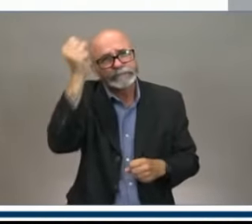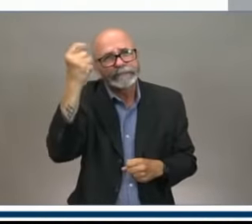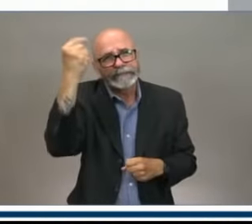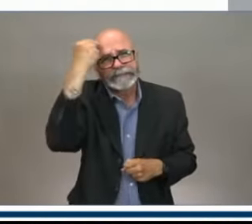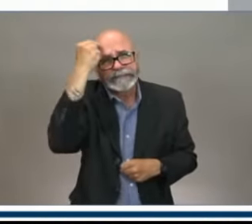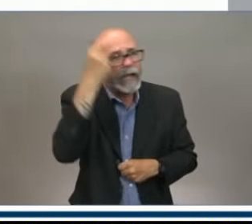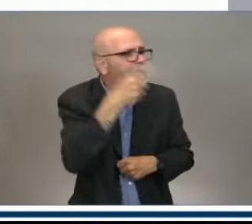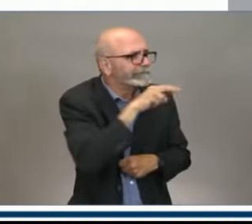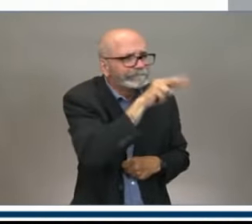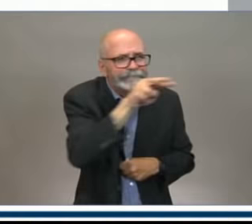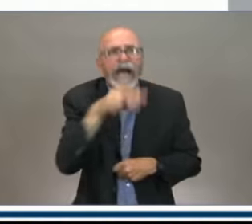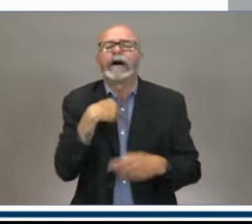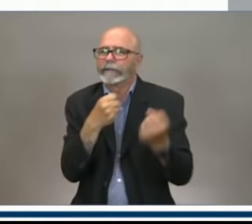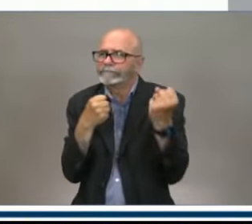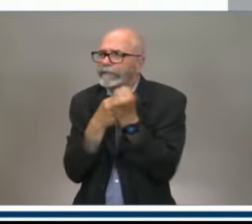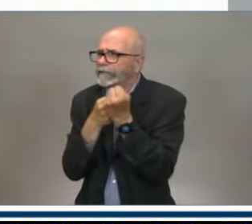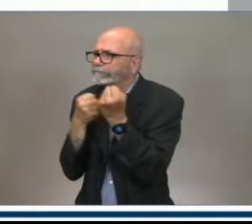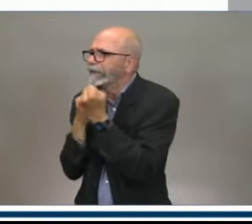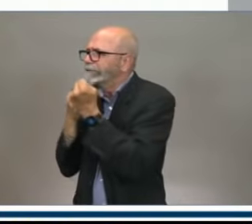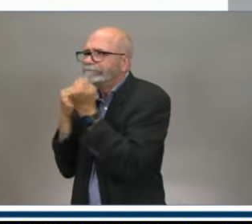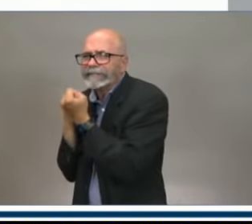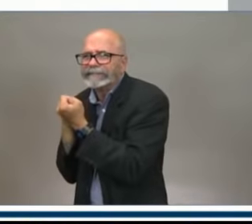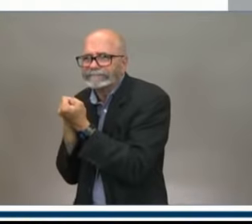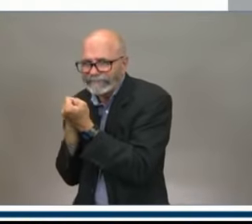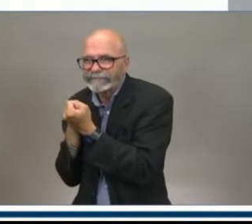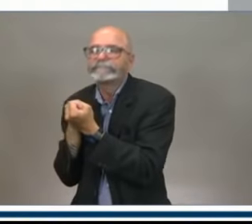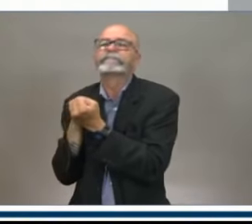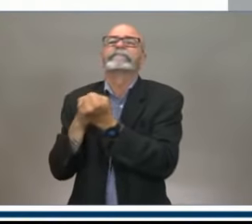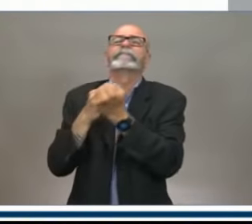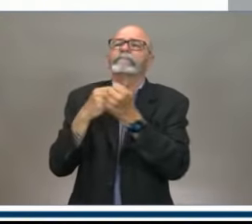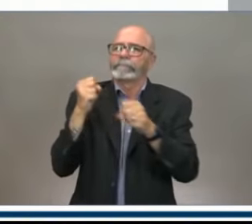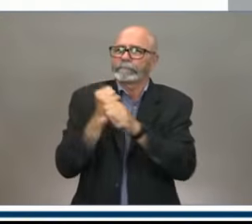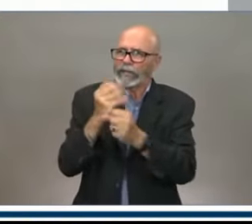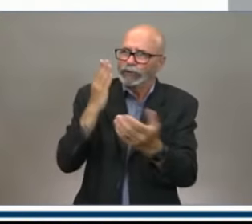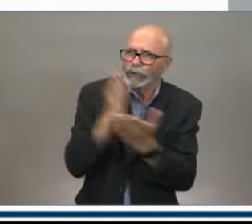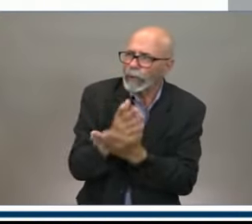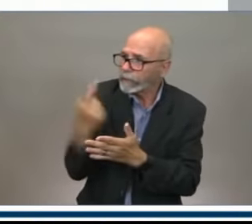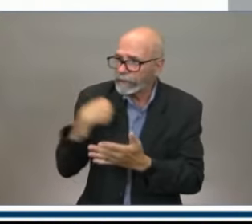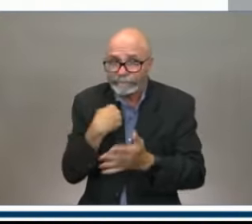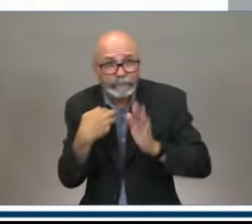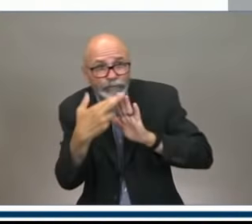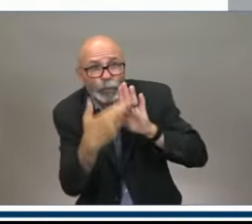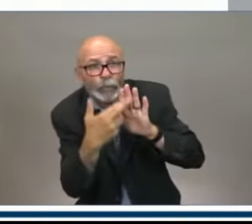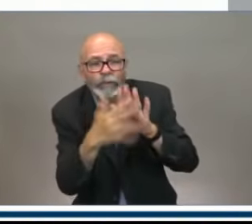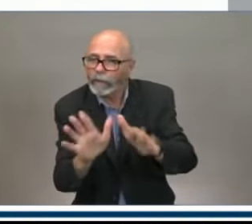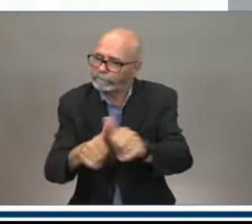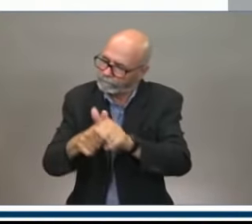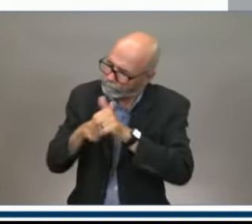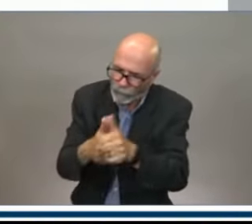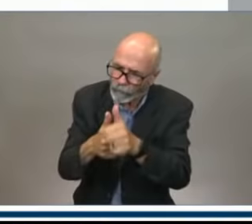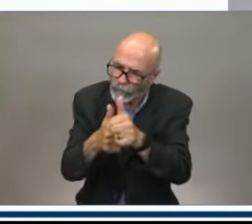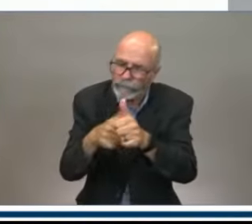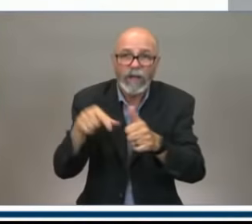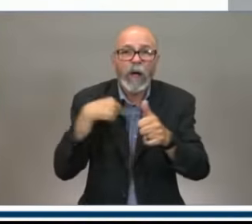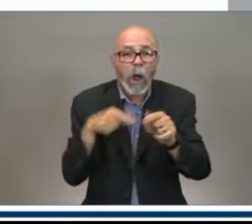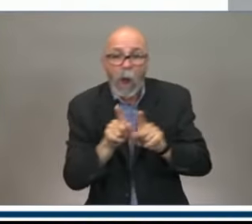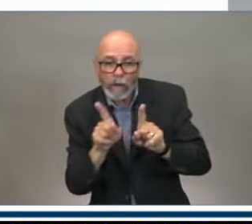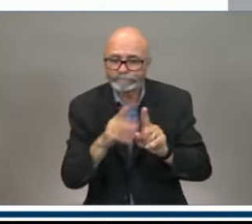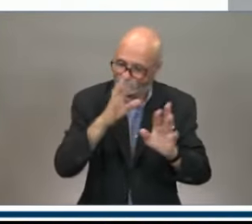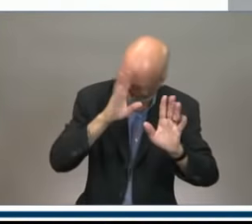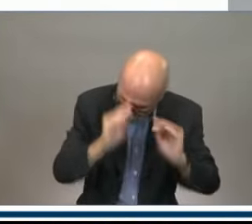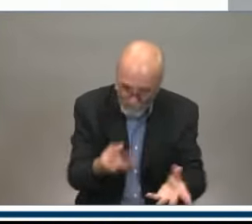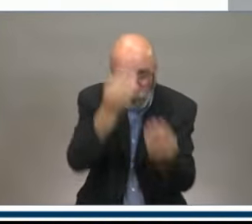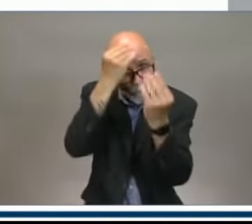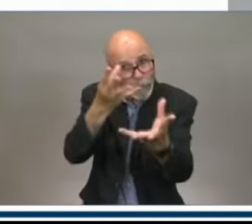ultimately each of us using our own common sense about how we apply the public health rules and requirements that we can keep each